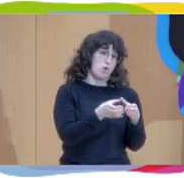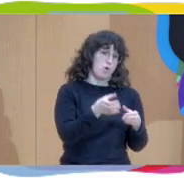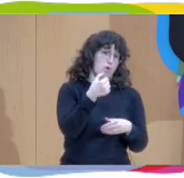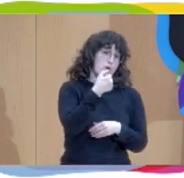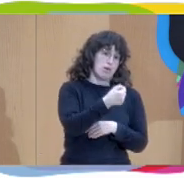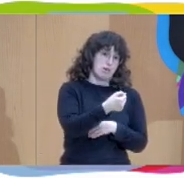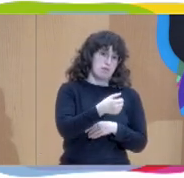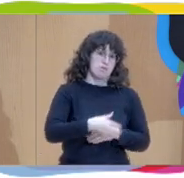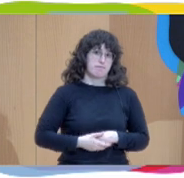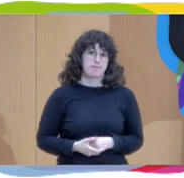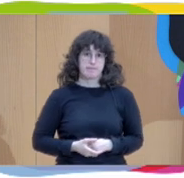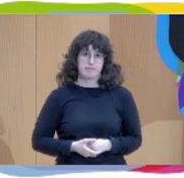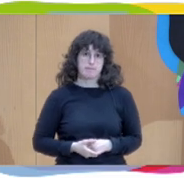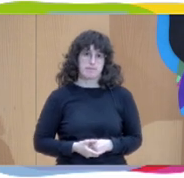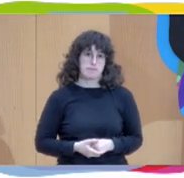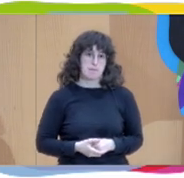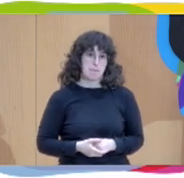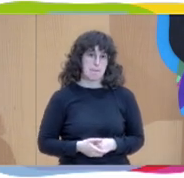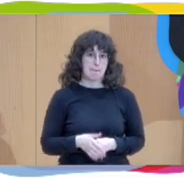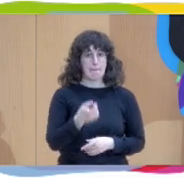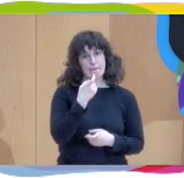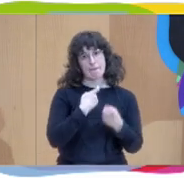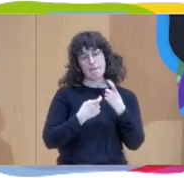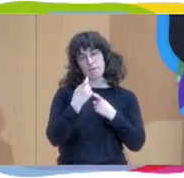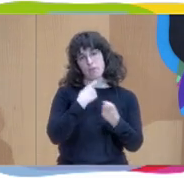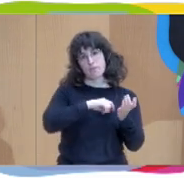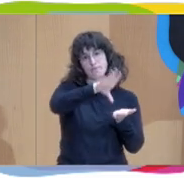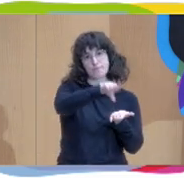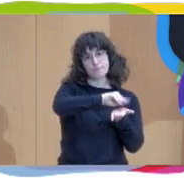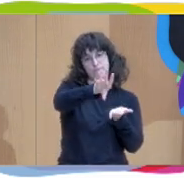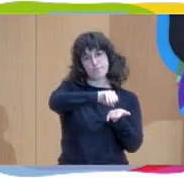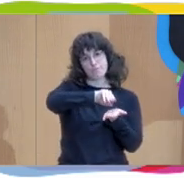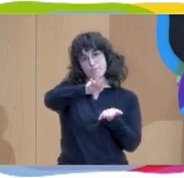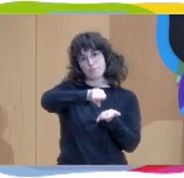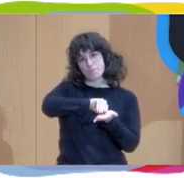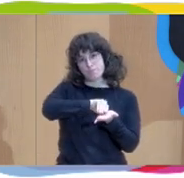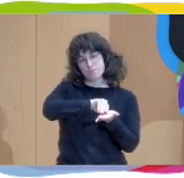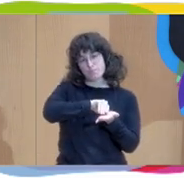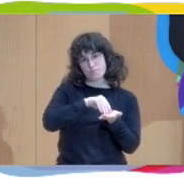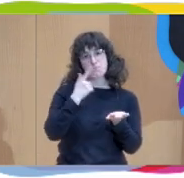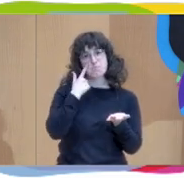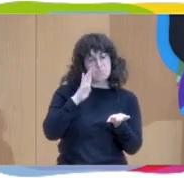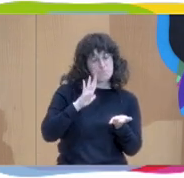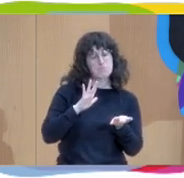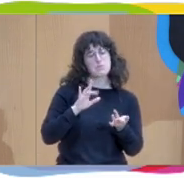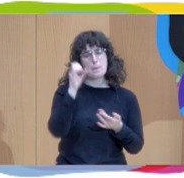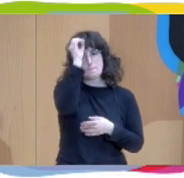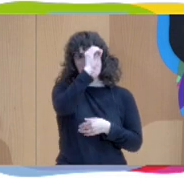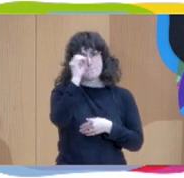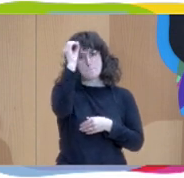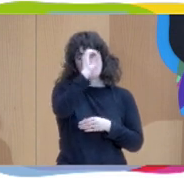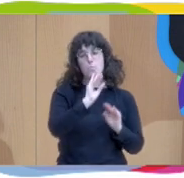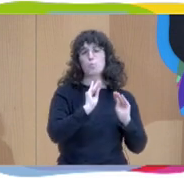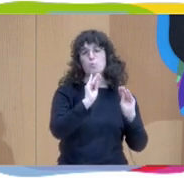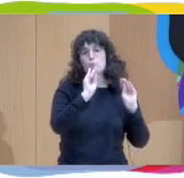get information what they think about the dialogical approach, and about what are their